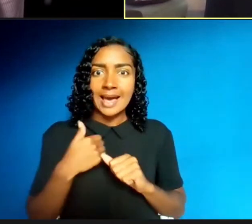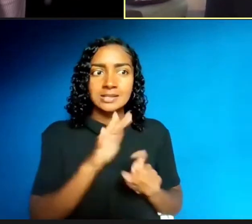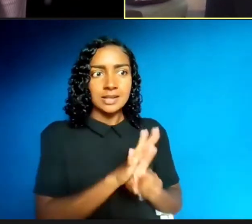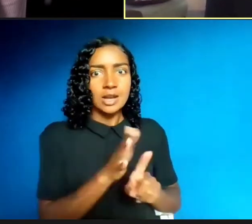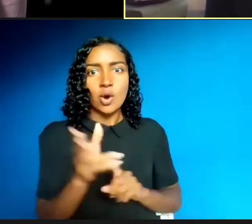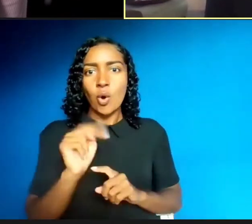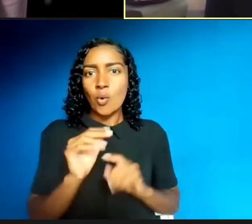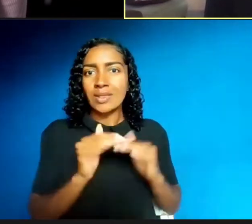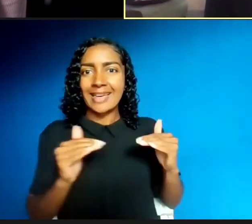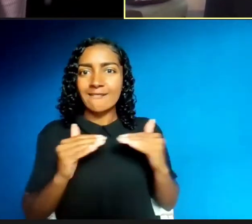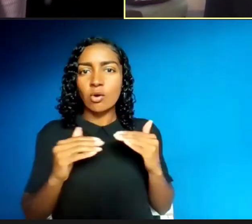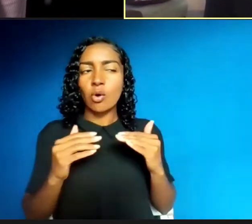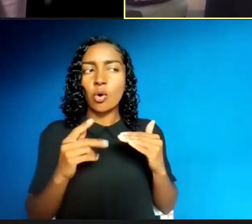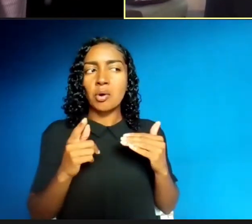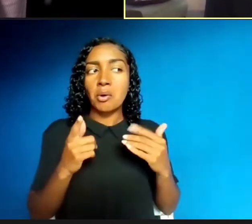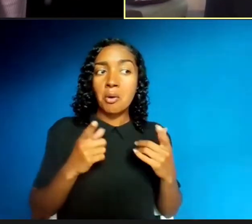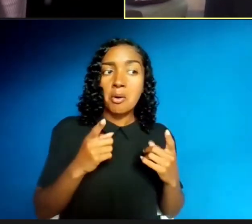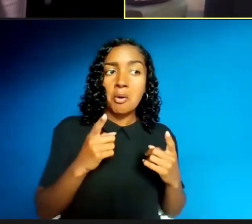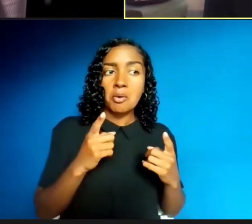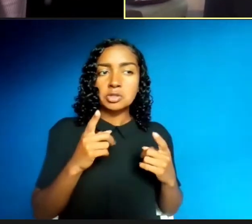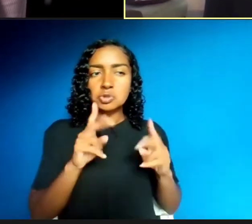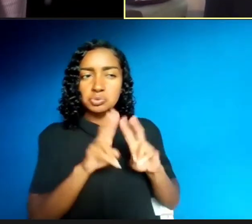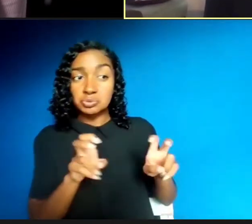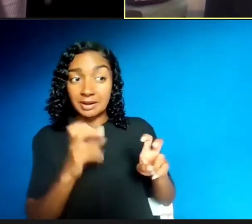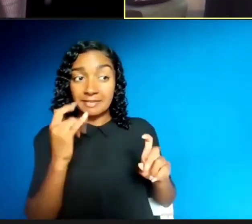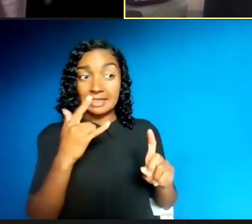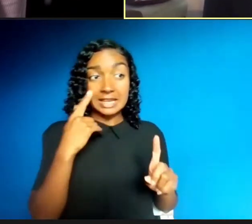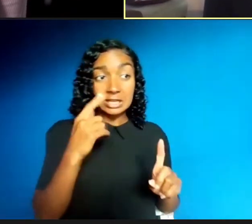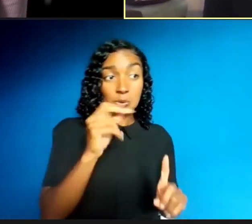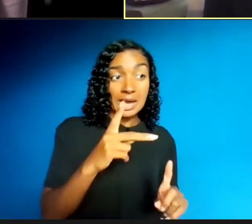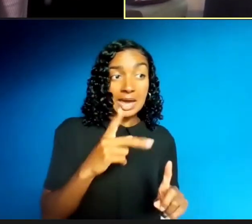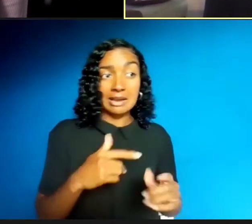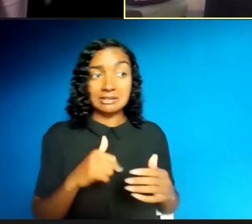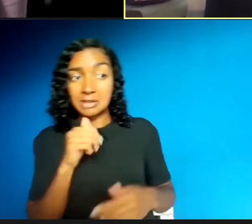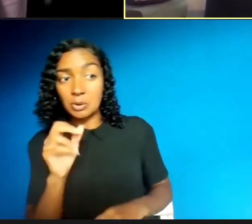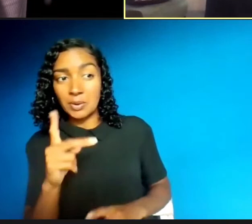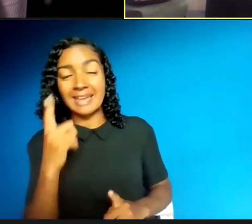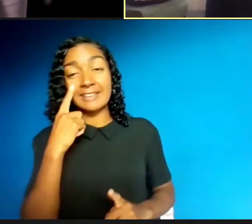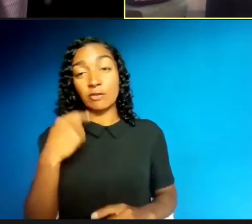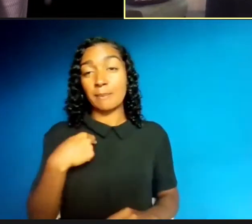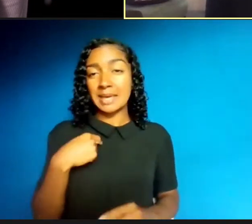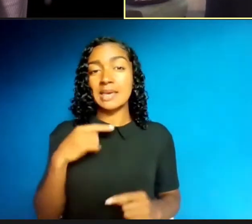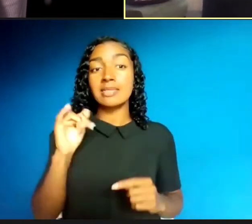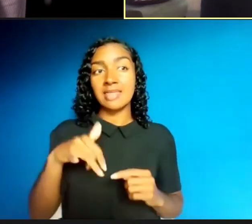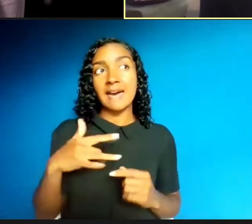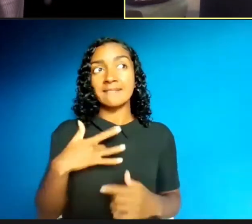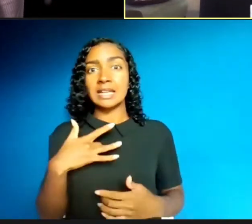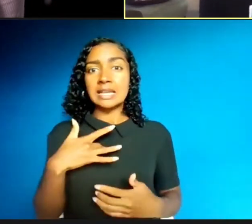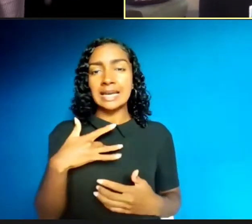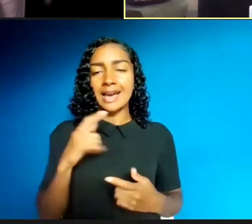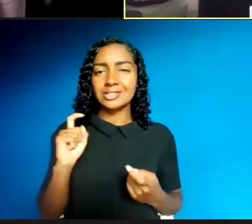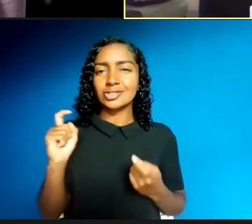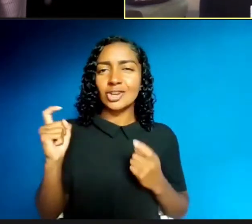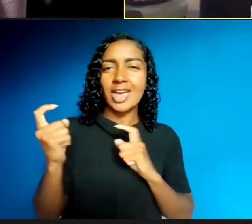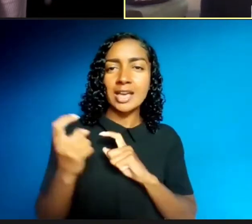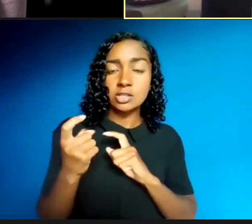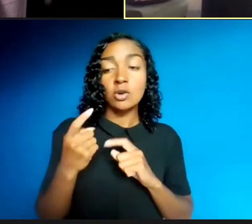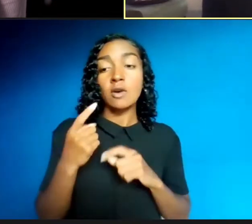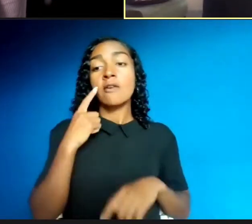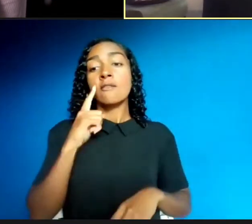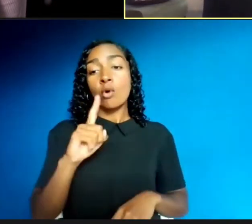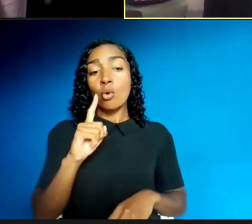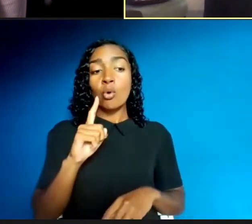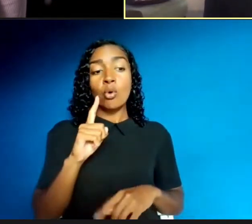that's okay, and or what. So, and I think for me, it has evolved. So, the fact that I did the KKK episode